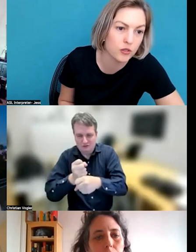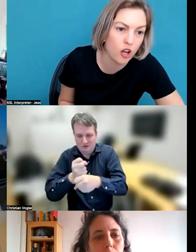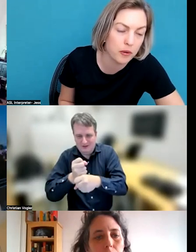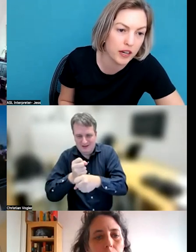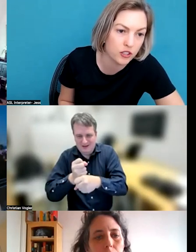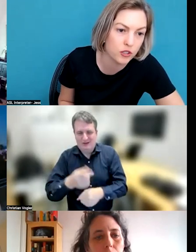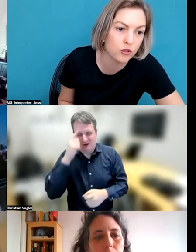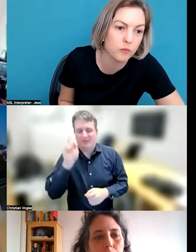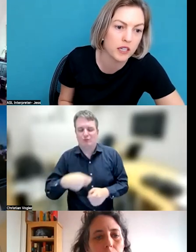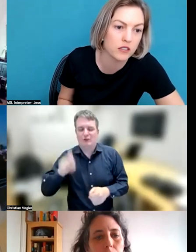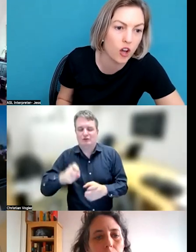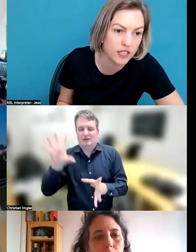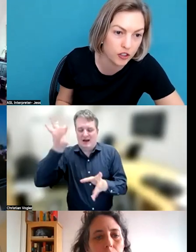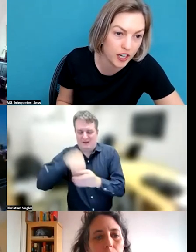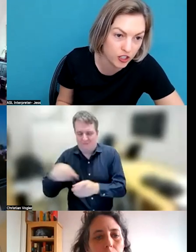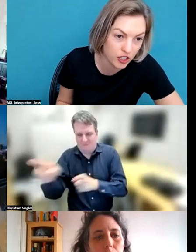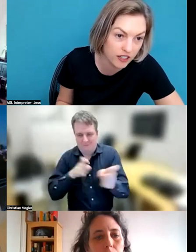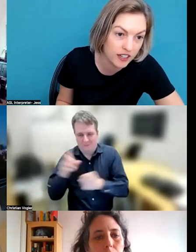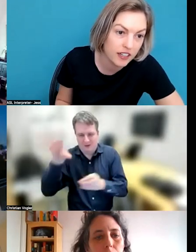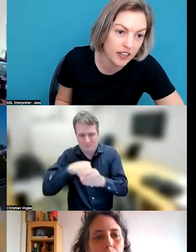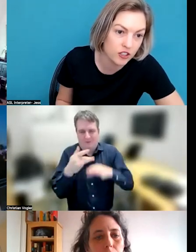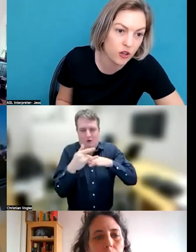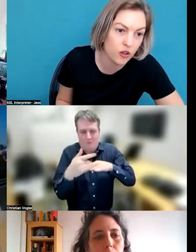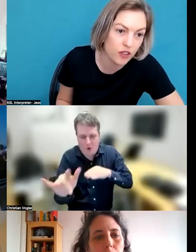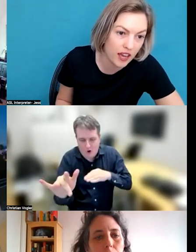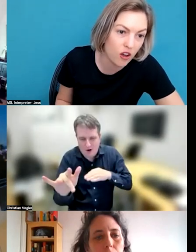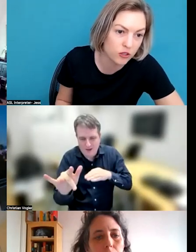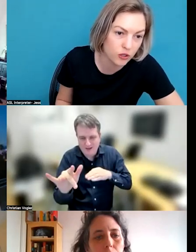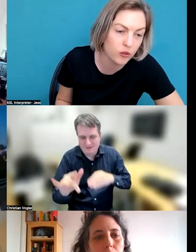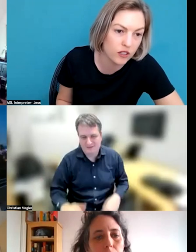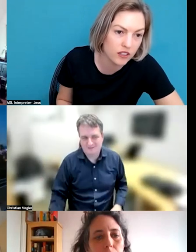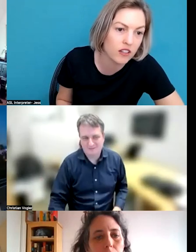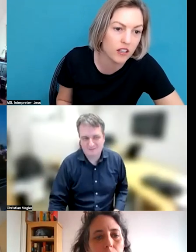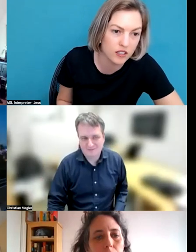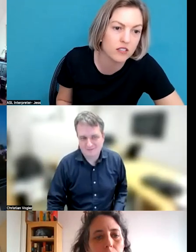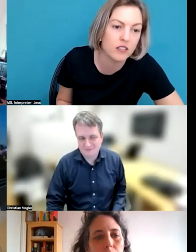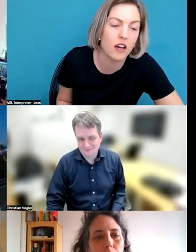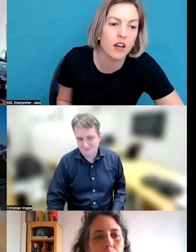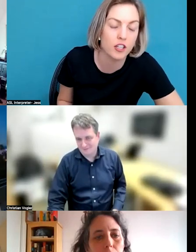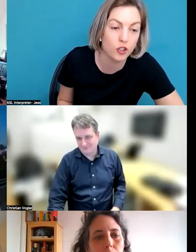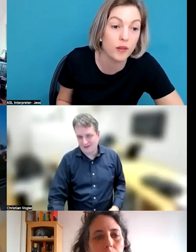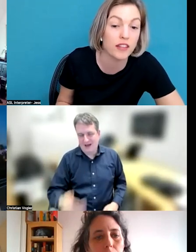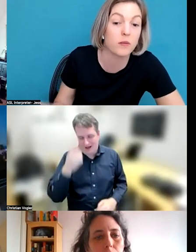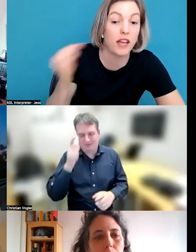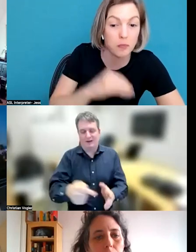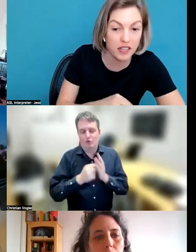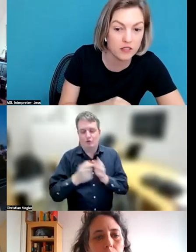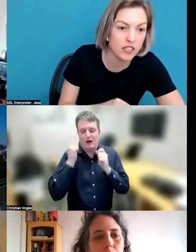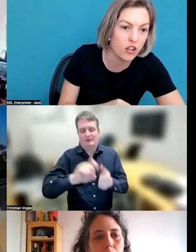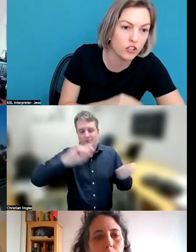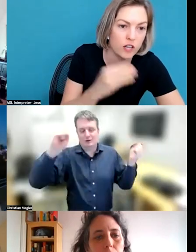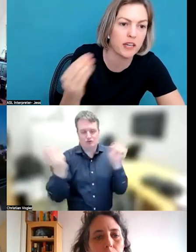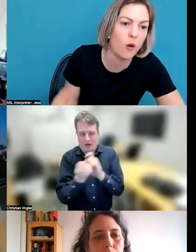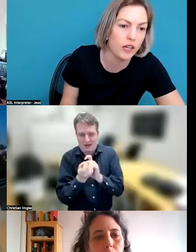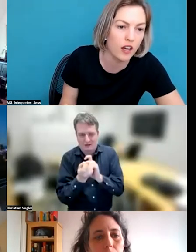security issues and copyright issues because of content creation. And so that also causes an issue. And that's, again, because